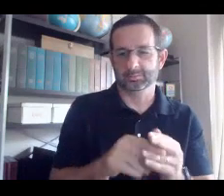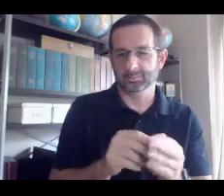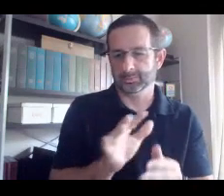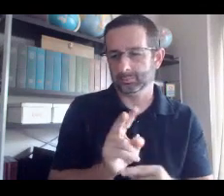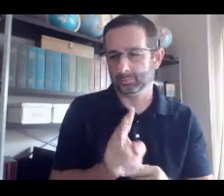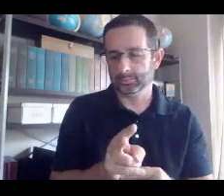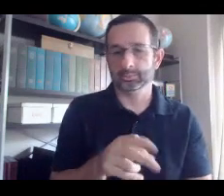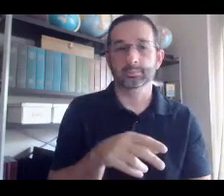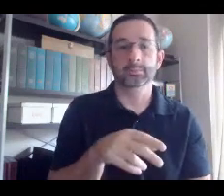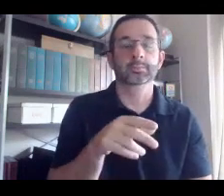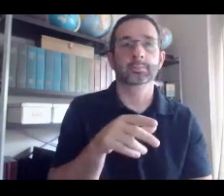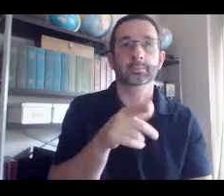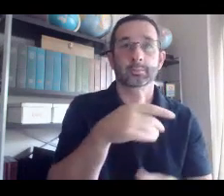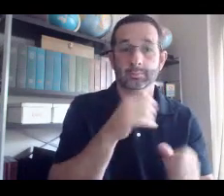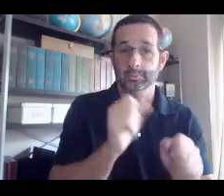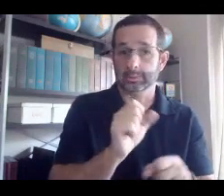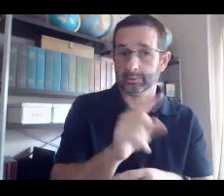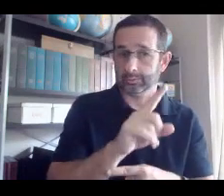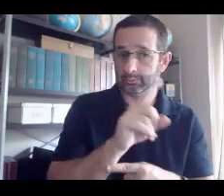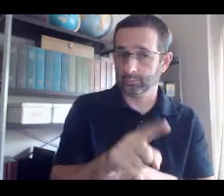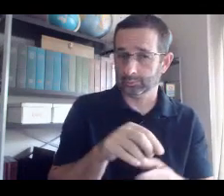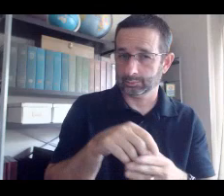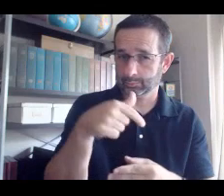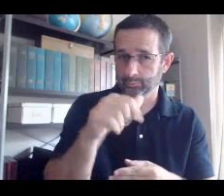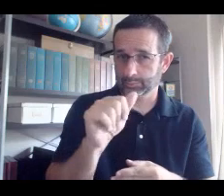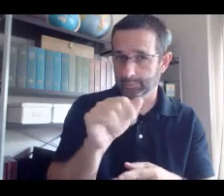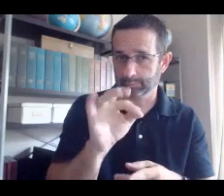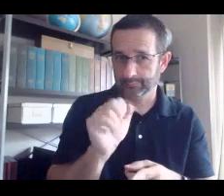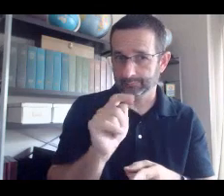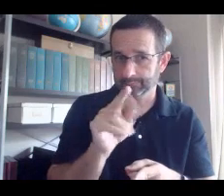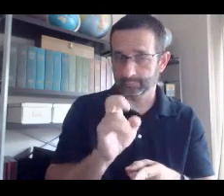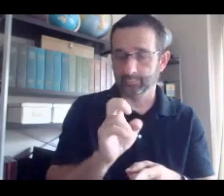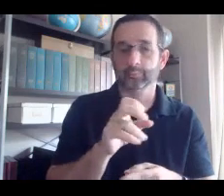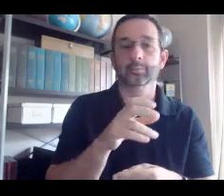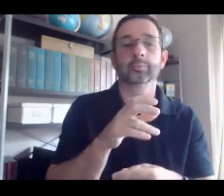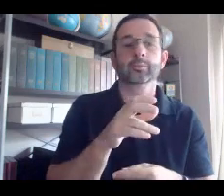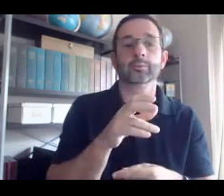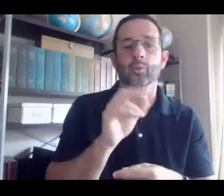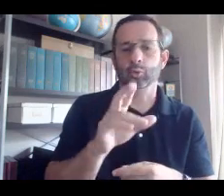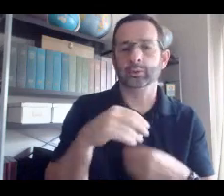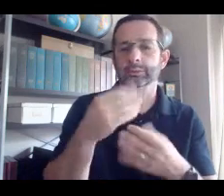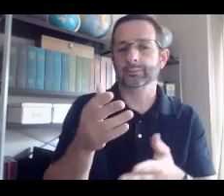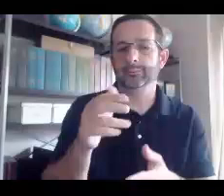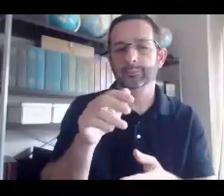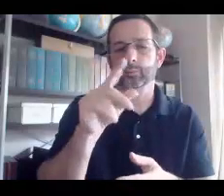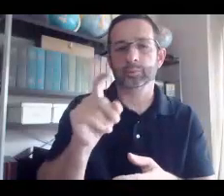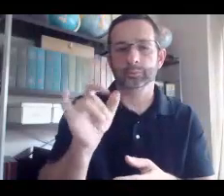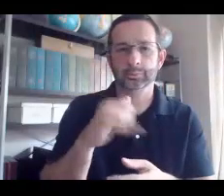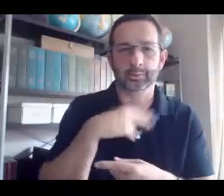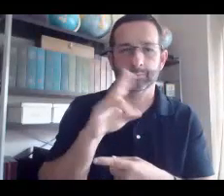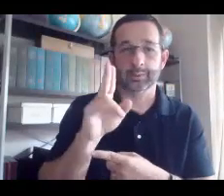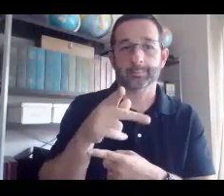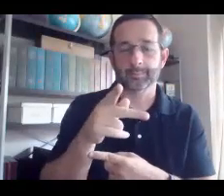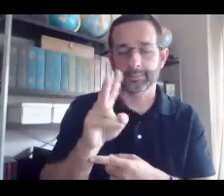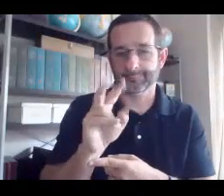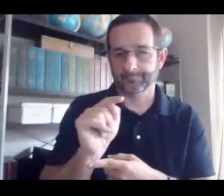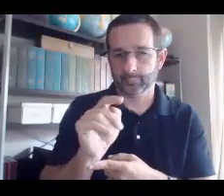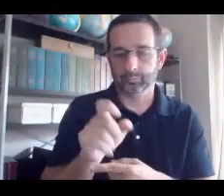a Q&A for about 15 minutes. We can start that in 2 minutes. You can ask questions in the Q&A